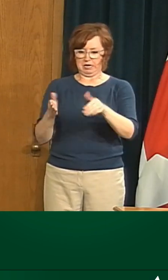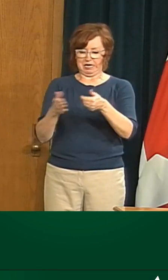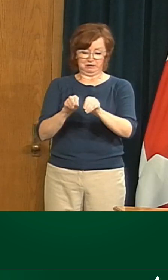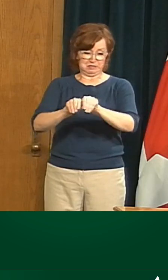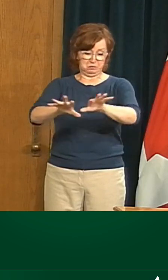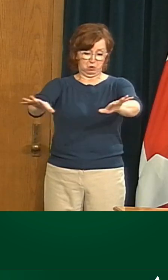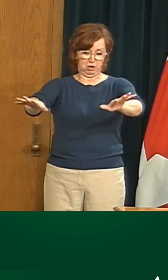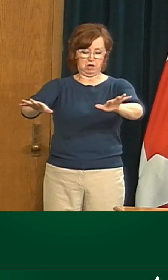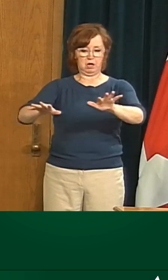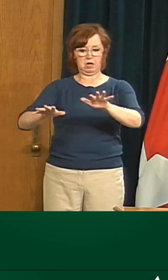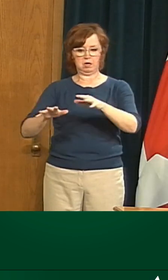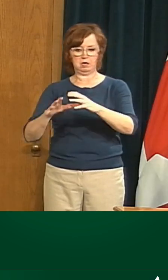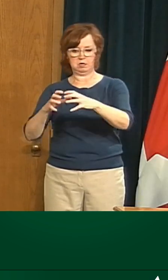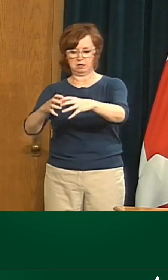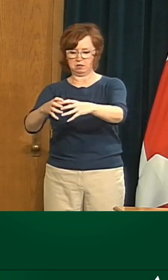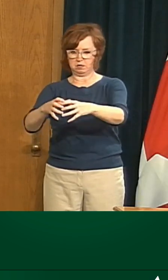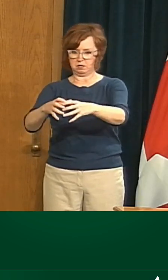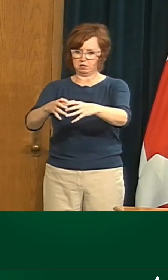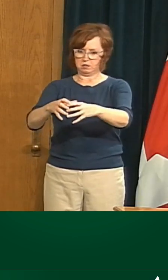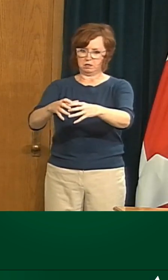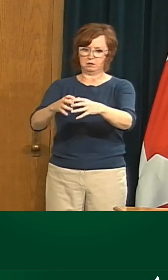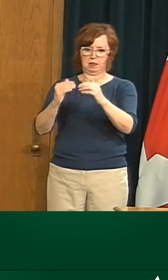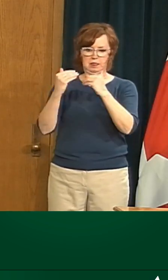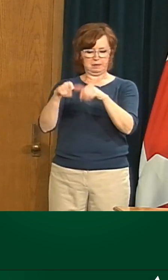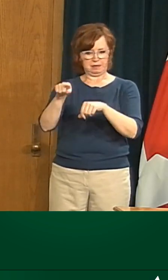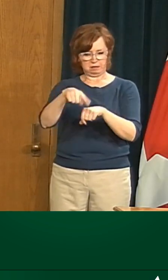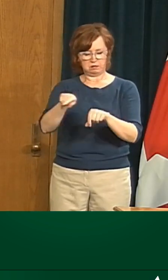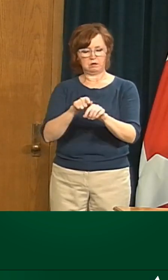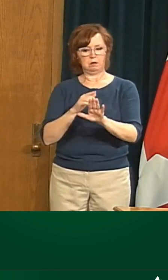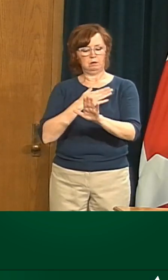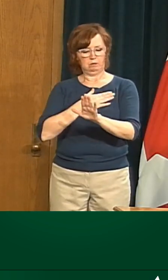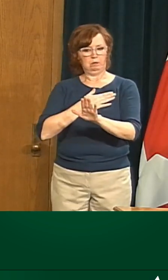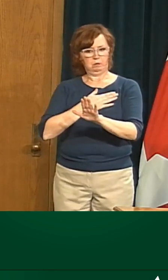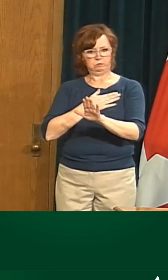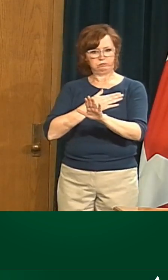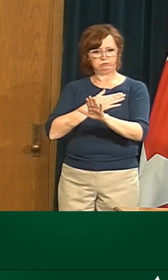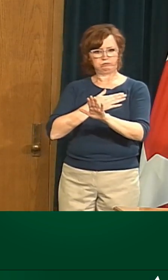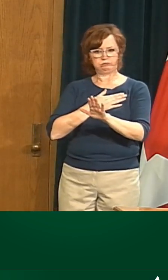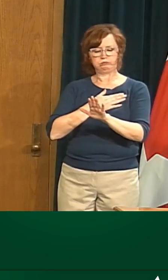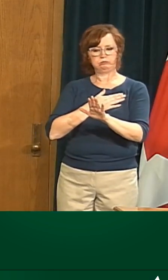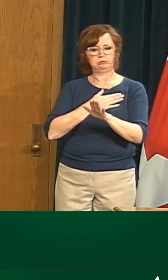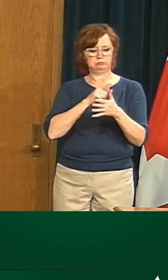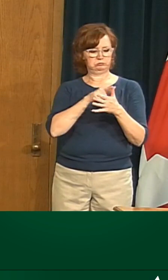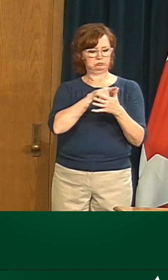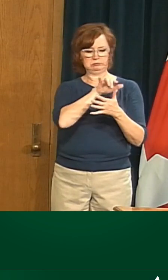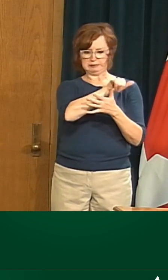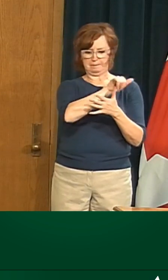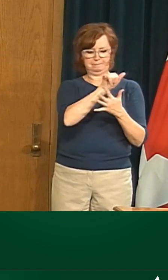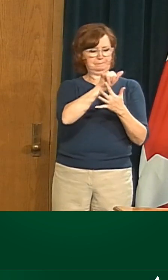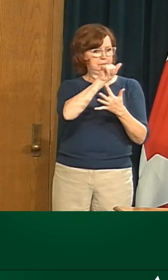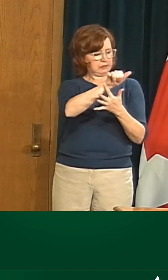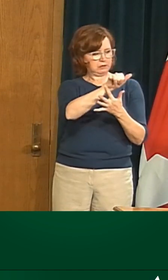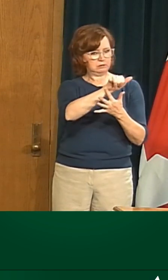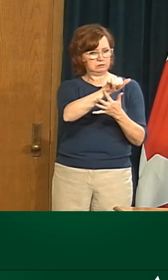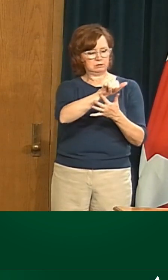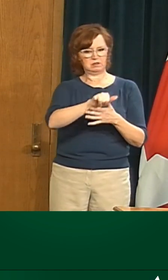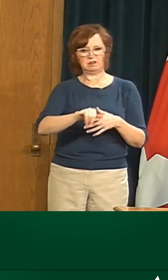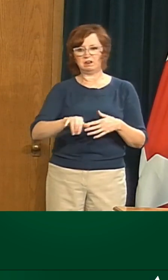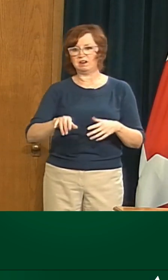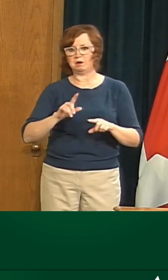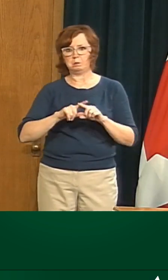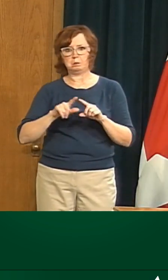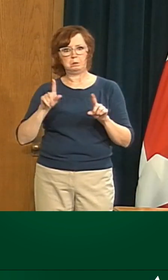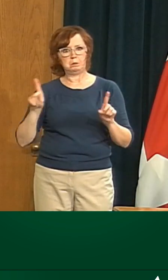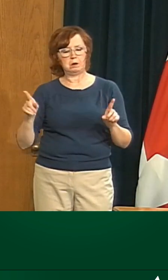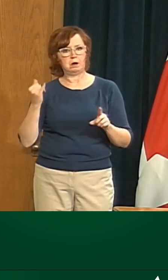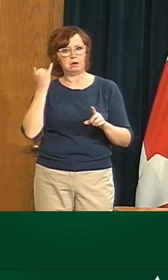through our aggressive contact tracing, it may not affect anything at all with respect to the phases that we are doing. If we find that those